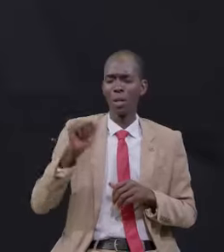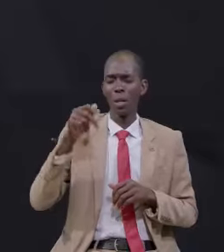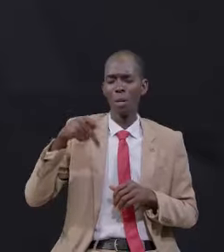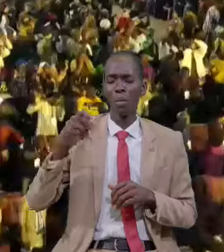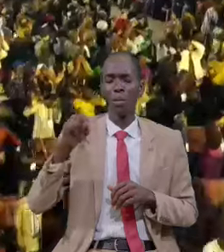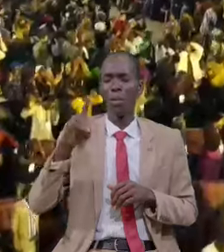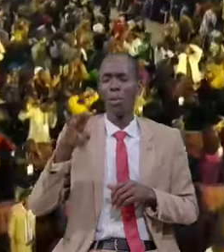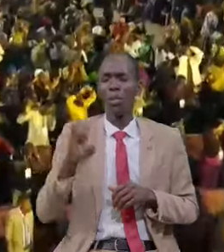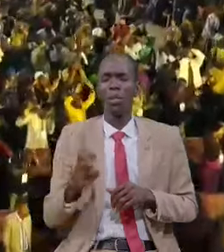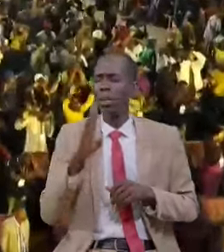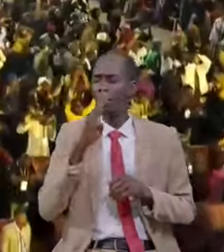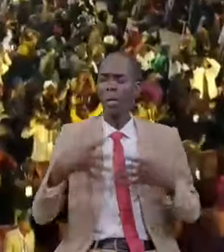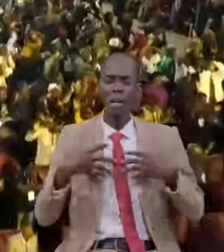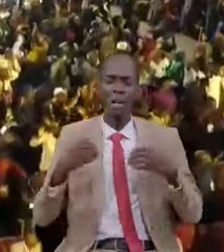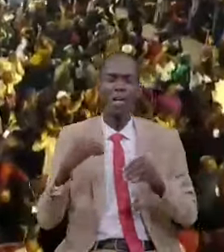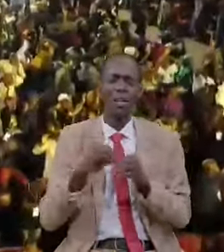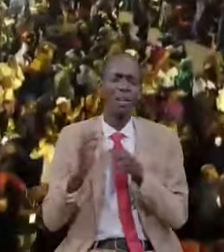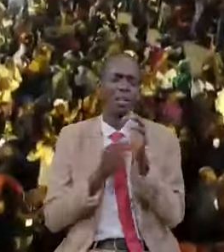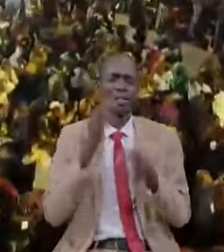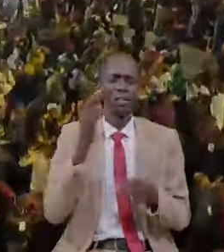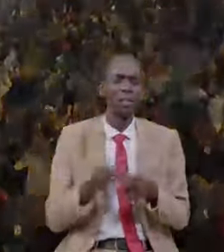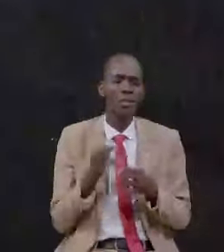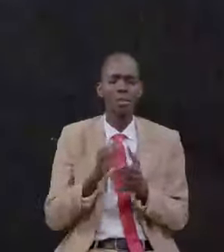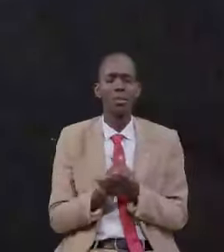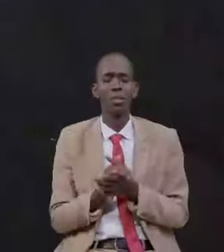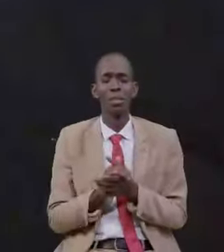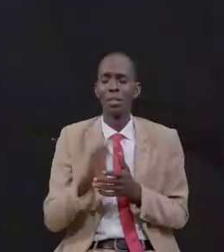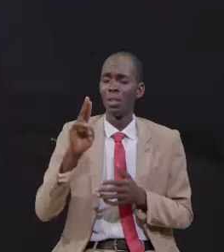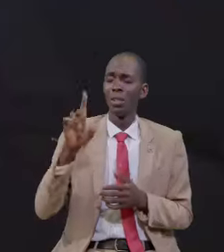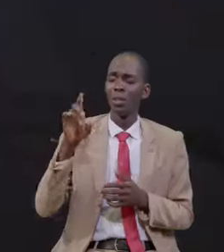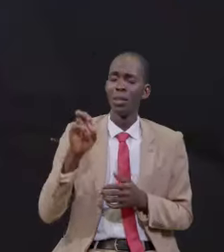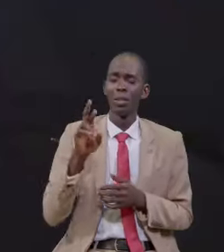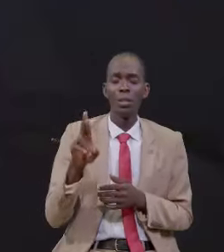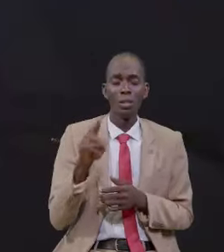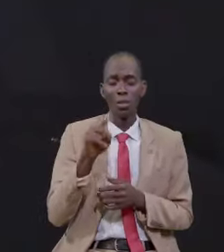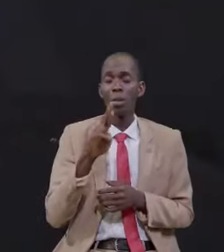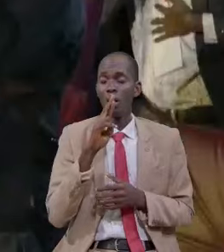in Jesus' name. Ulcer,